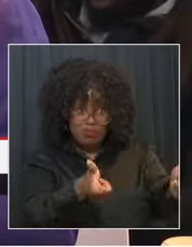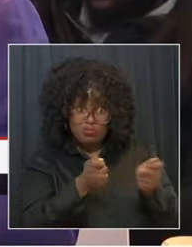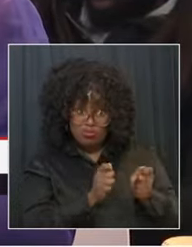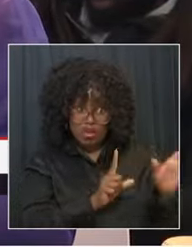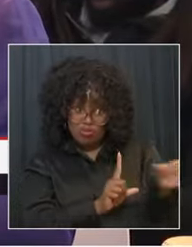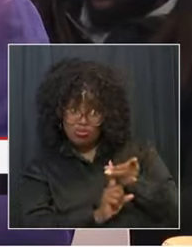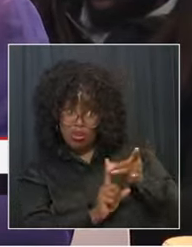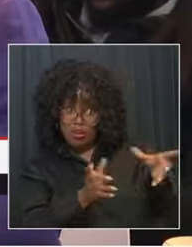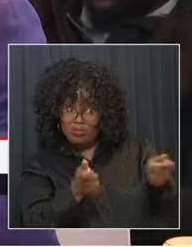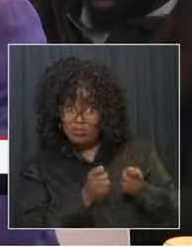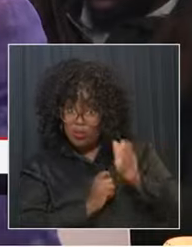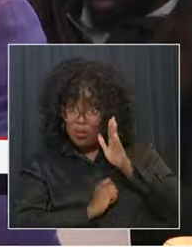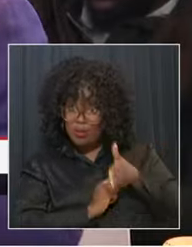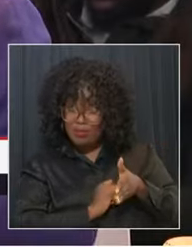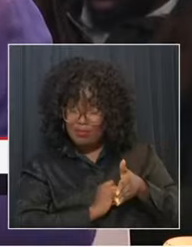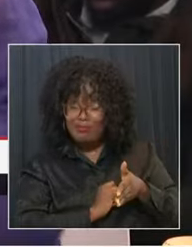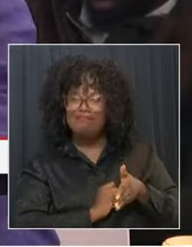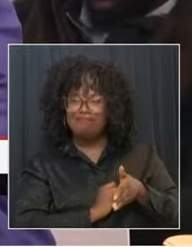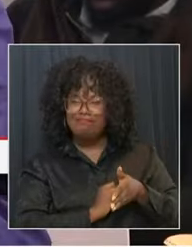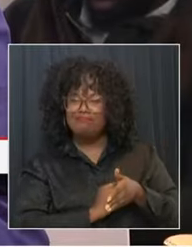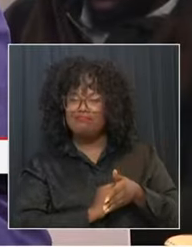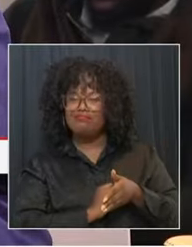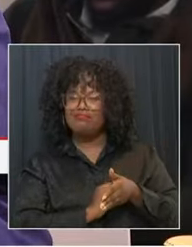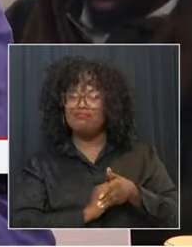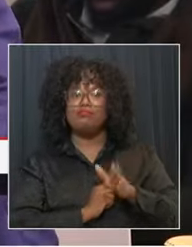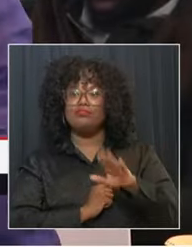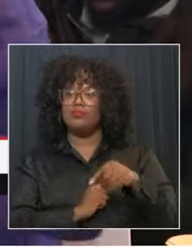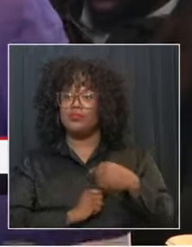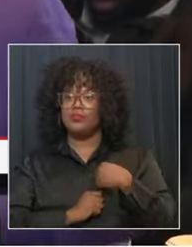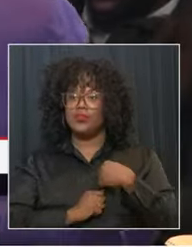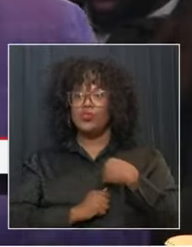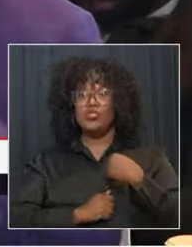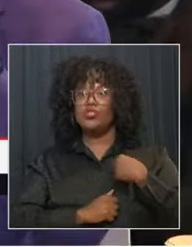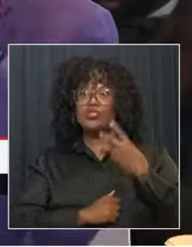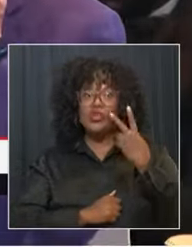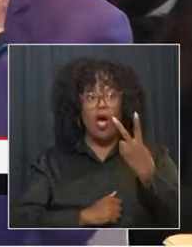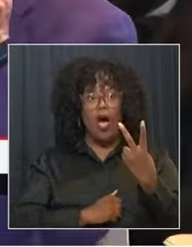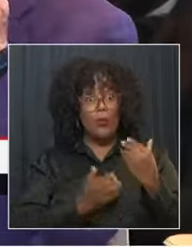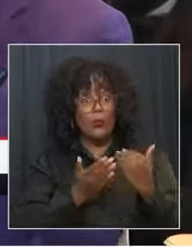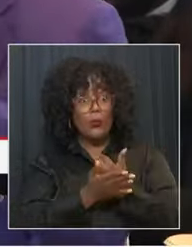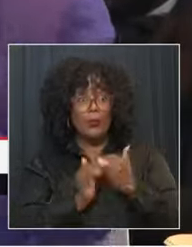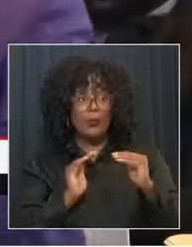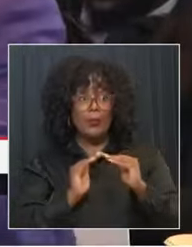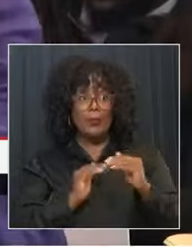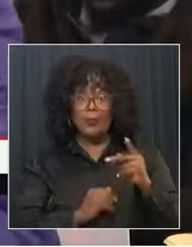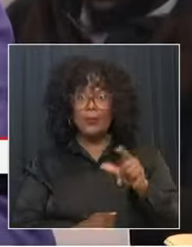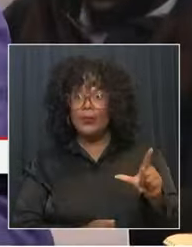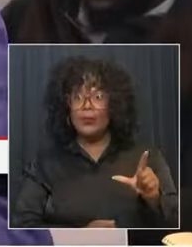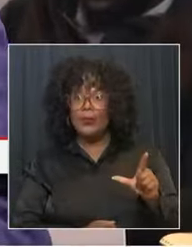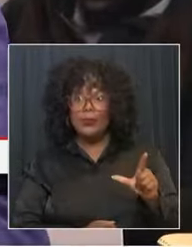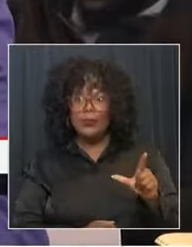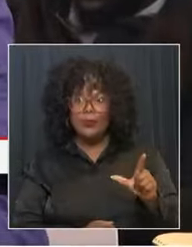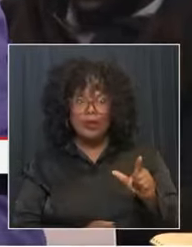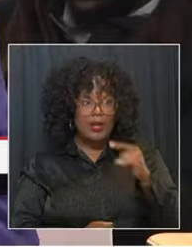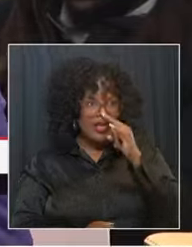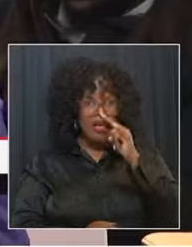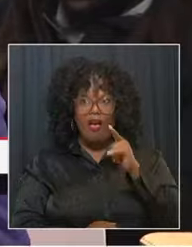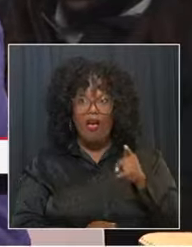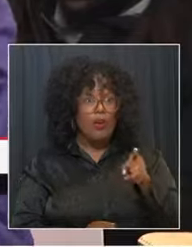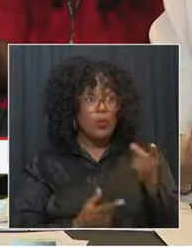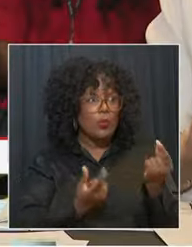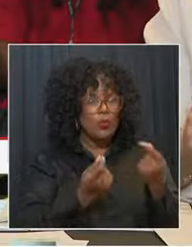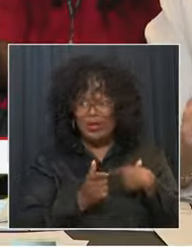my out-of-town children in hopes that they will move have back. that Good. effect. We'll take them. All Frumans welcome. Thank